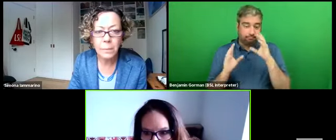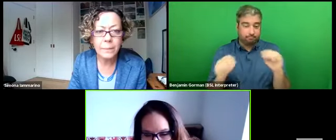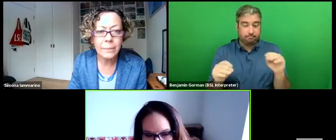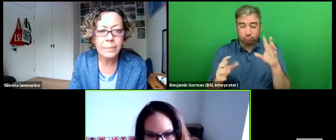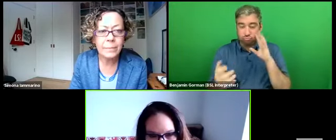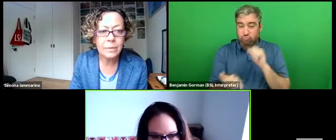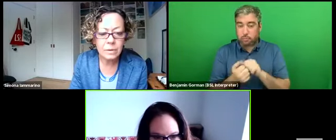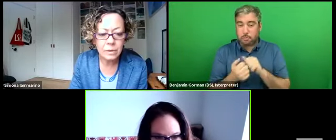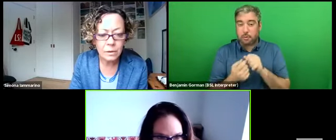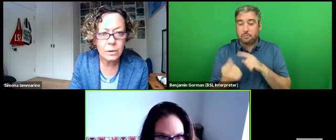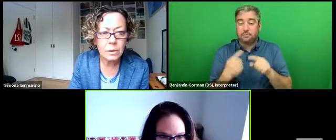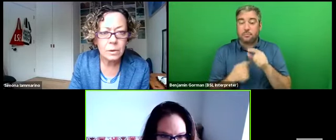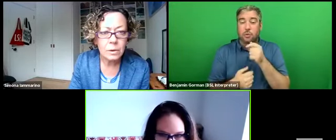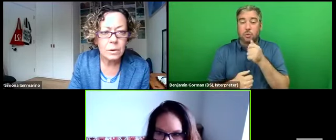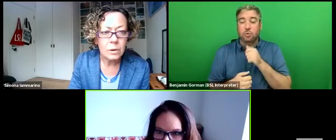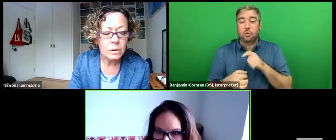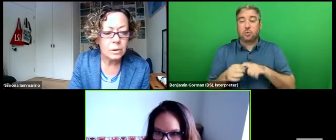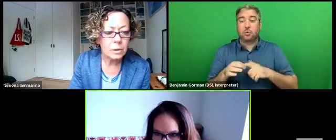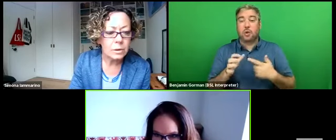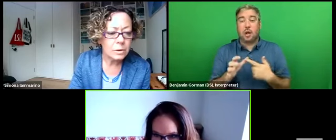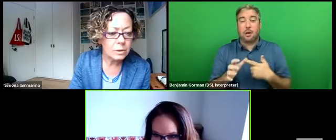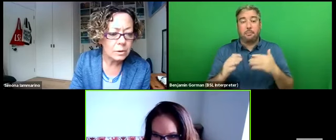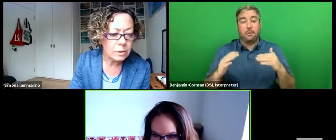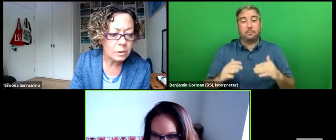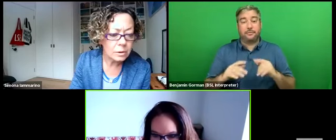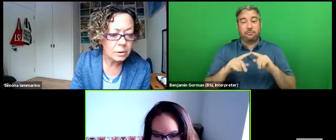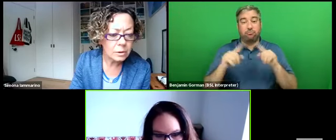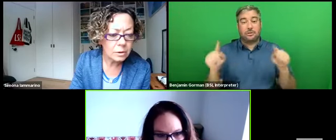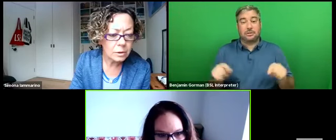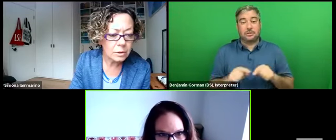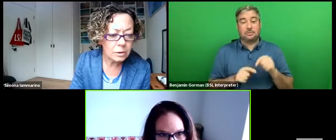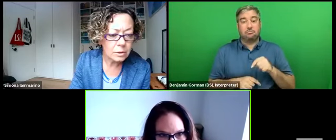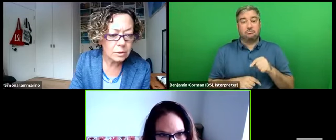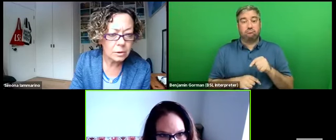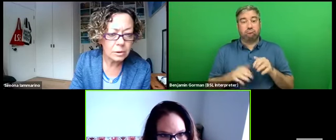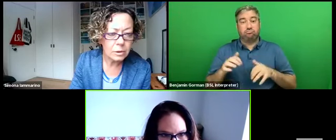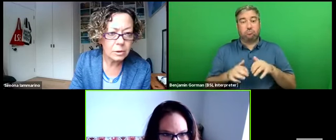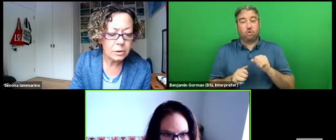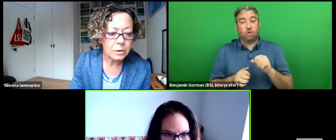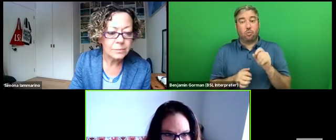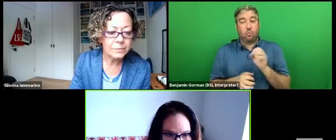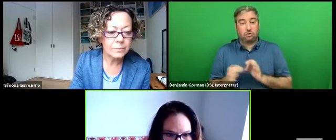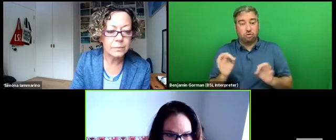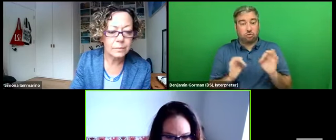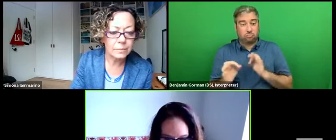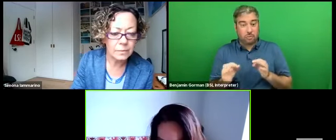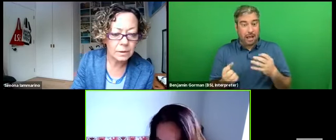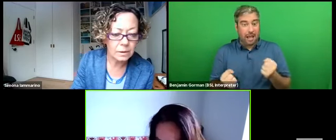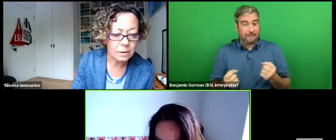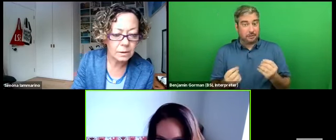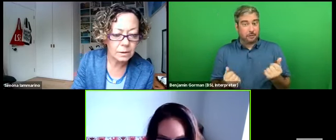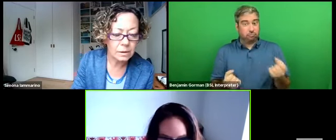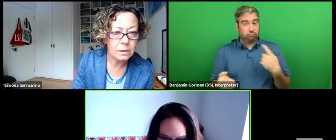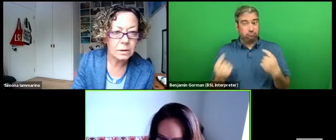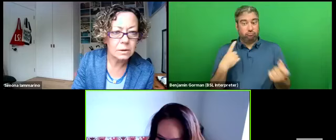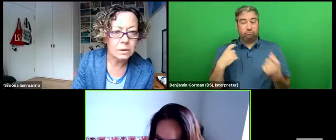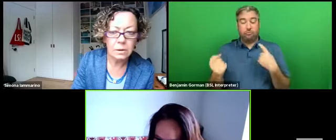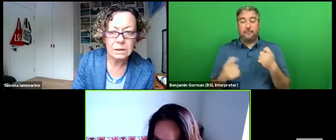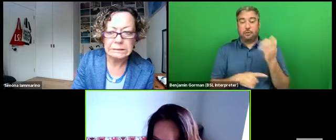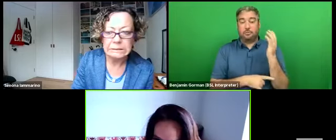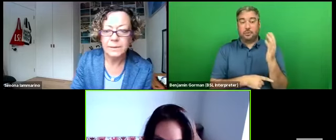down your questions. We've already had some questions come in for the speakers, so I'm going to start actually in the order of